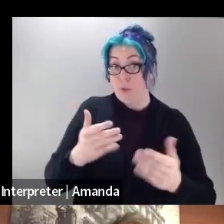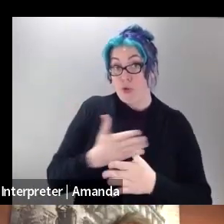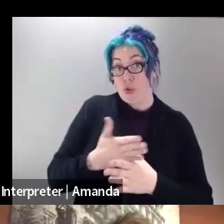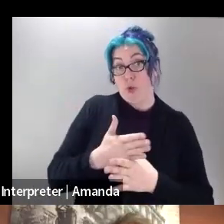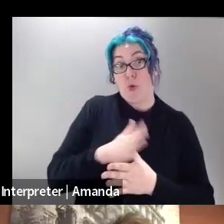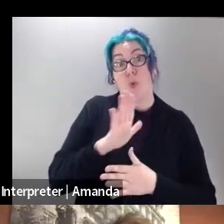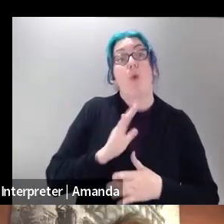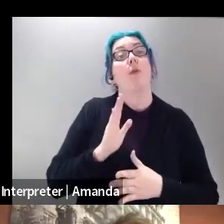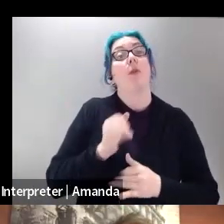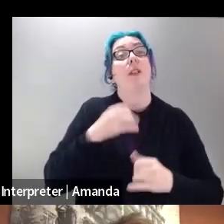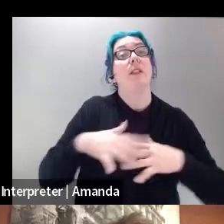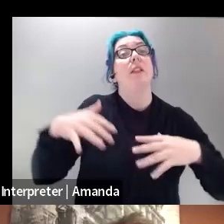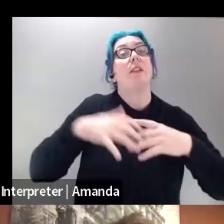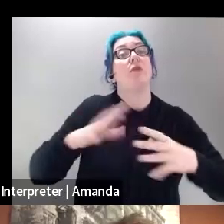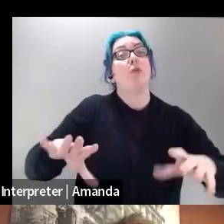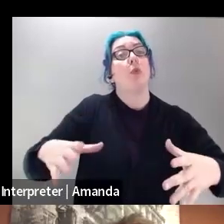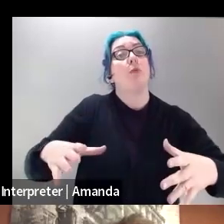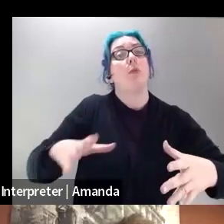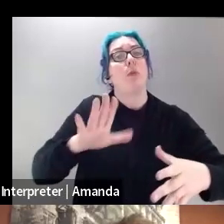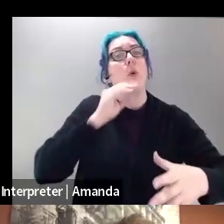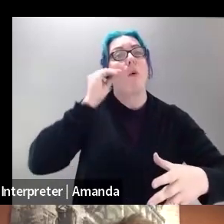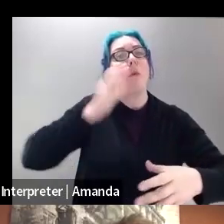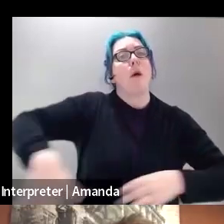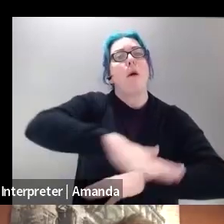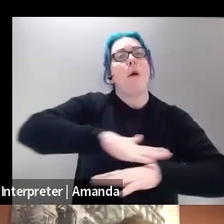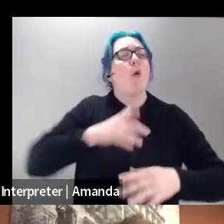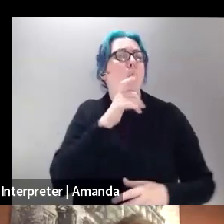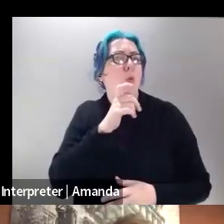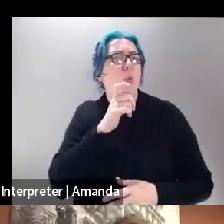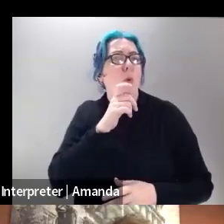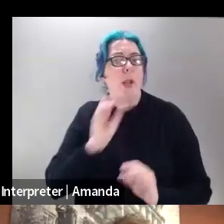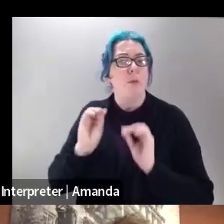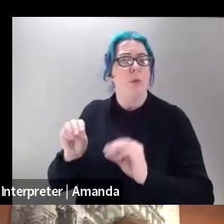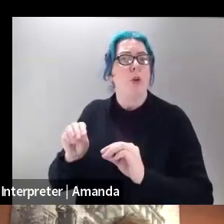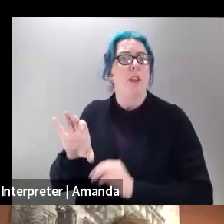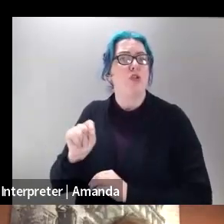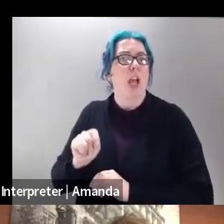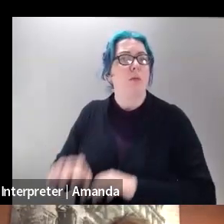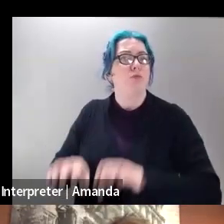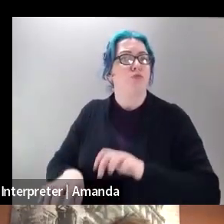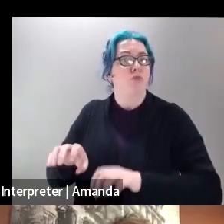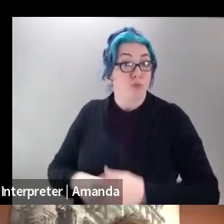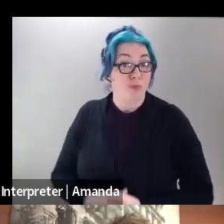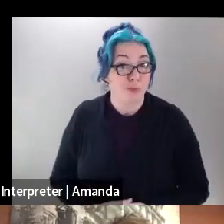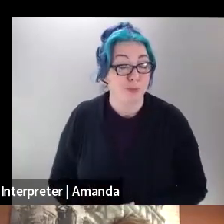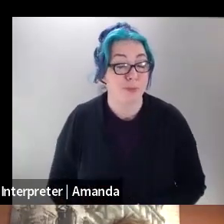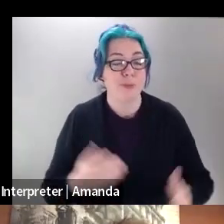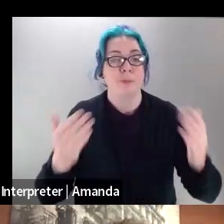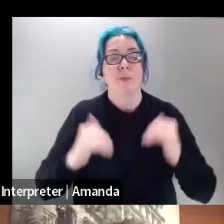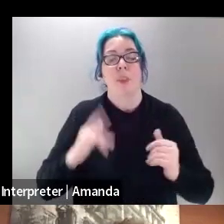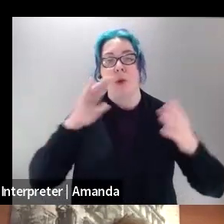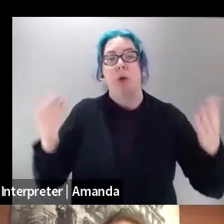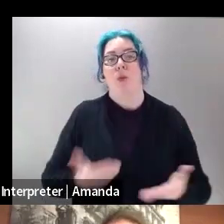so. I'd like to move on then and introduce our moderator and our panelists